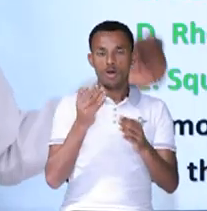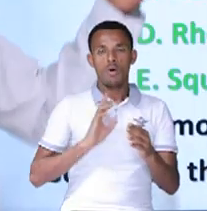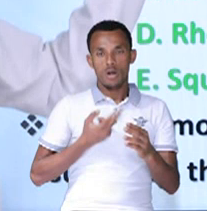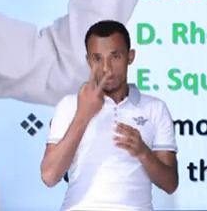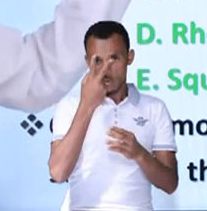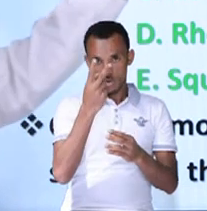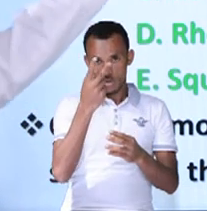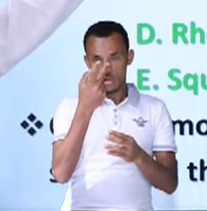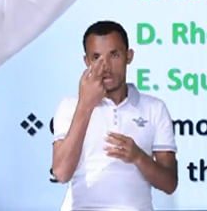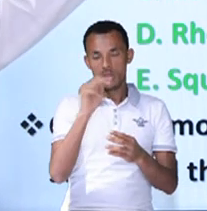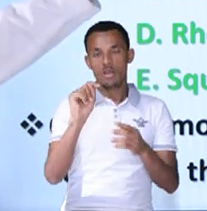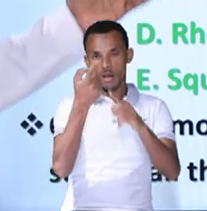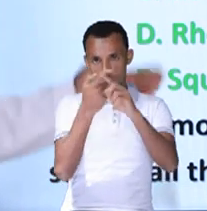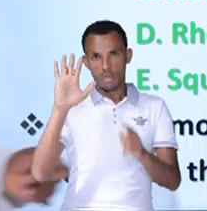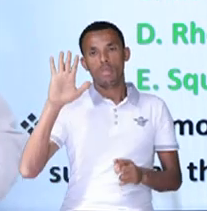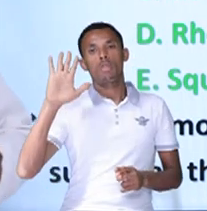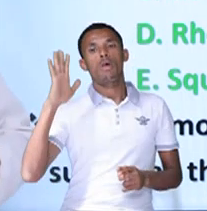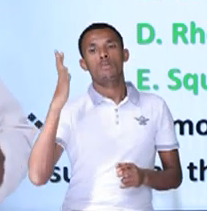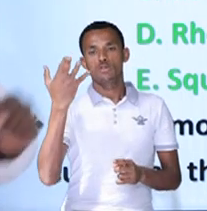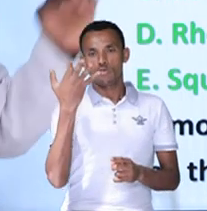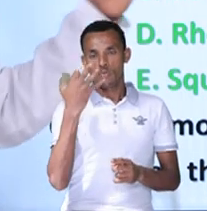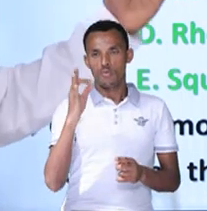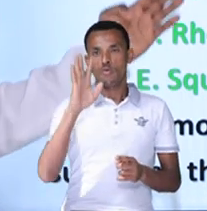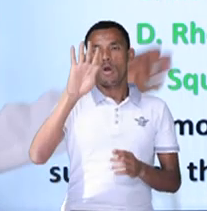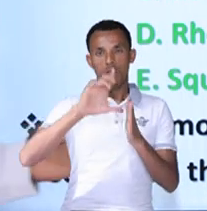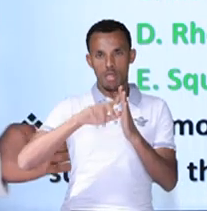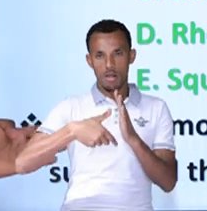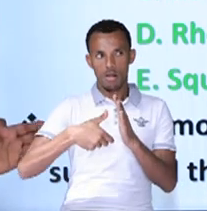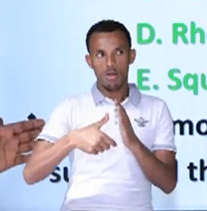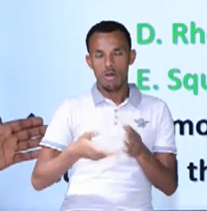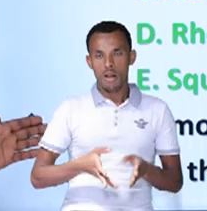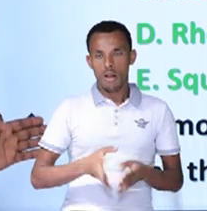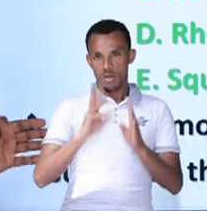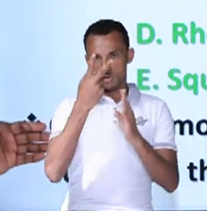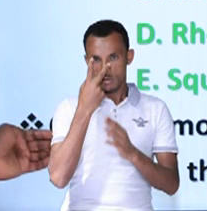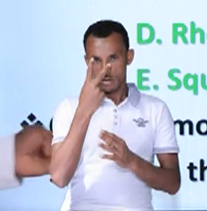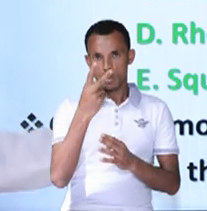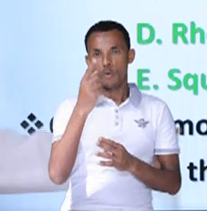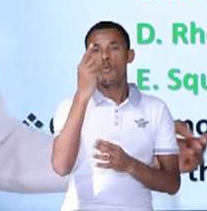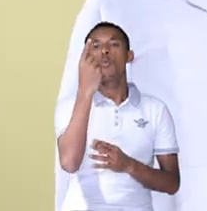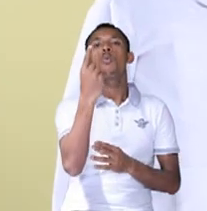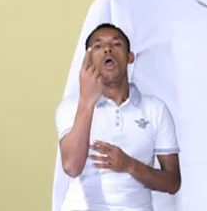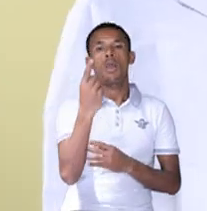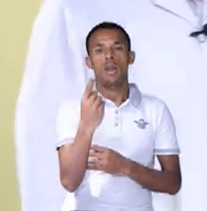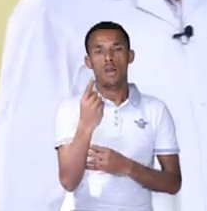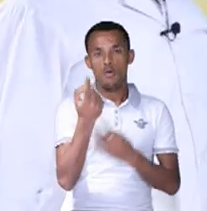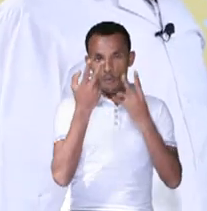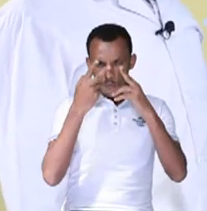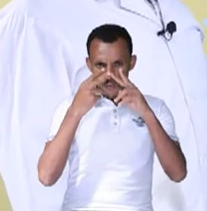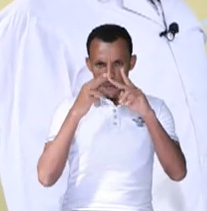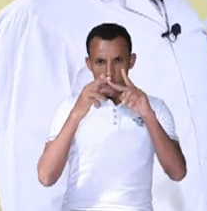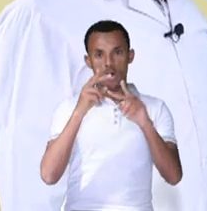to the different types of quadrilateral. Let's have see one focus